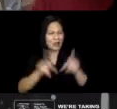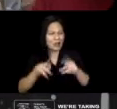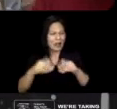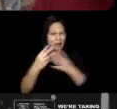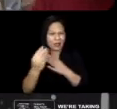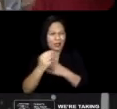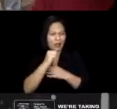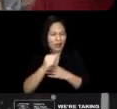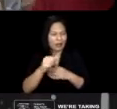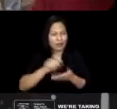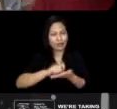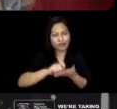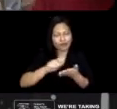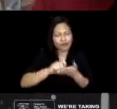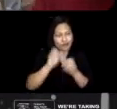it looks like this.